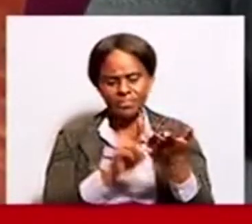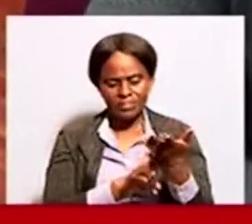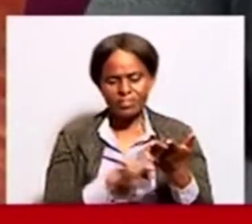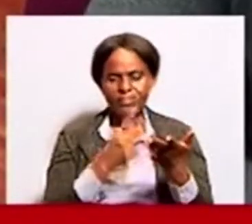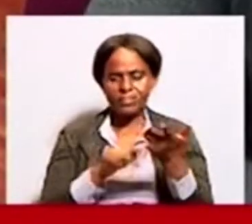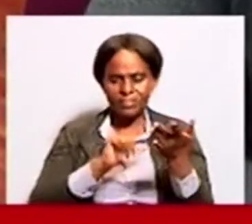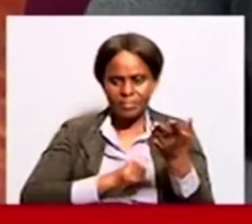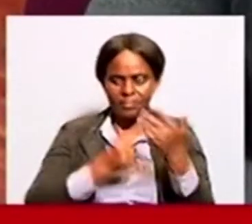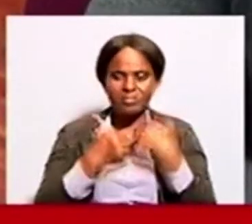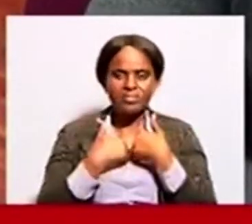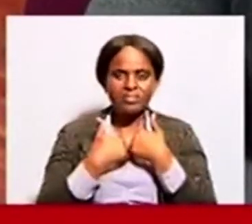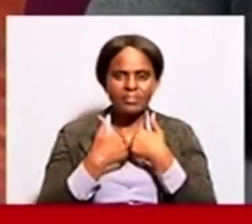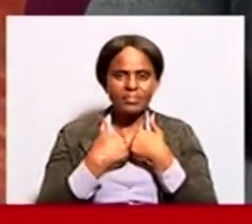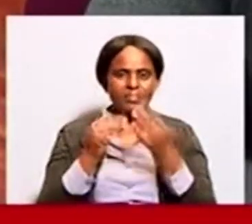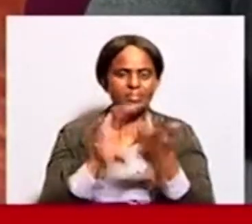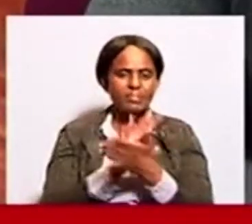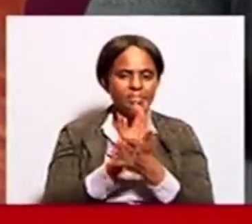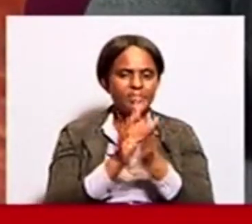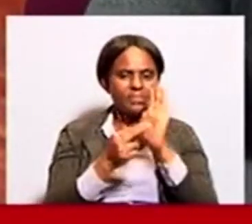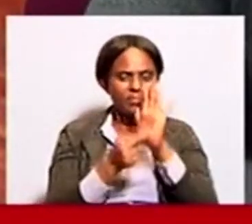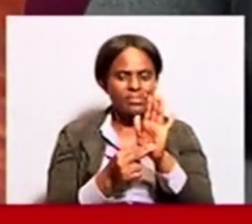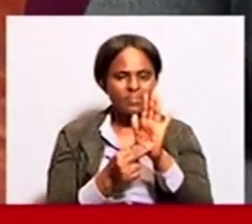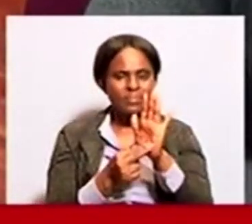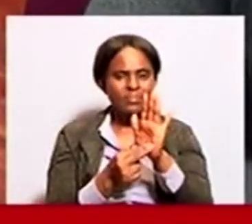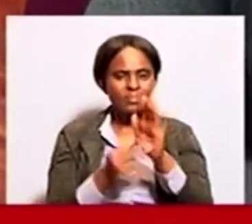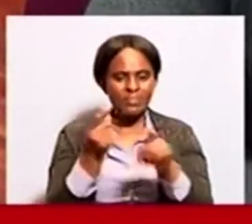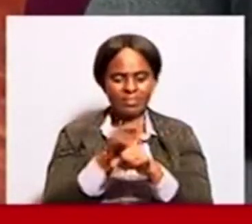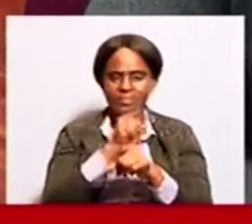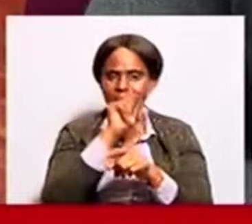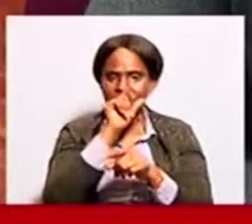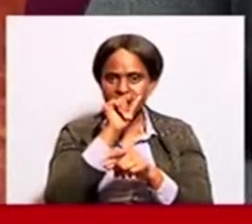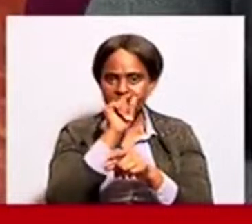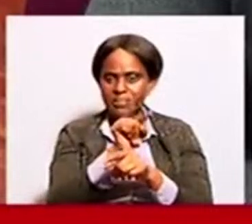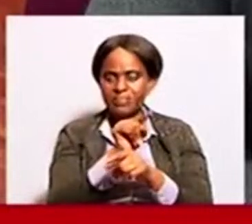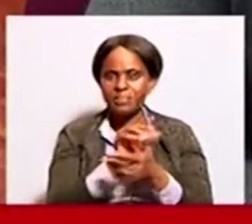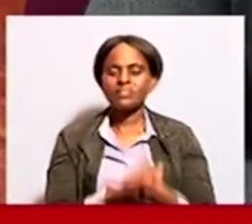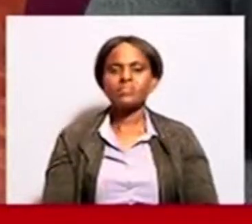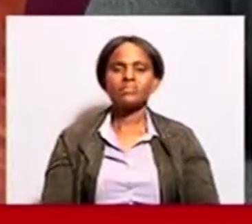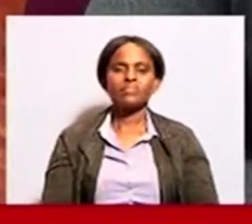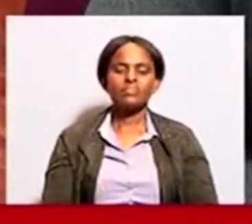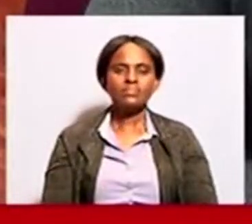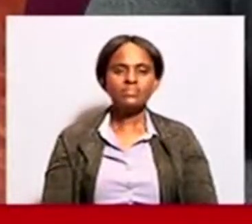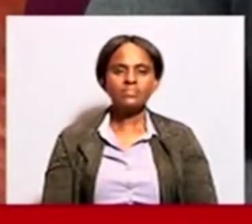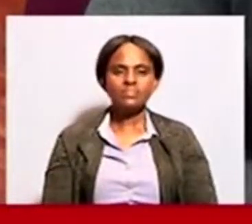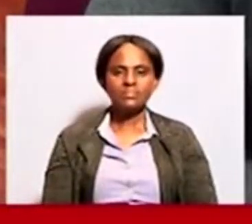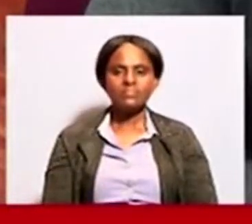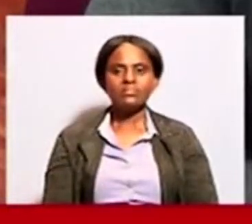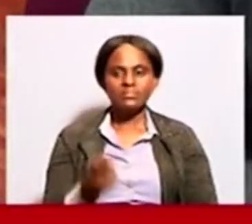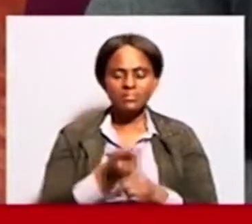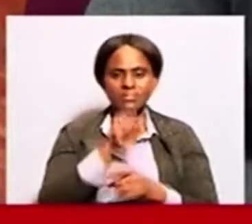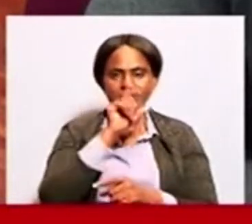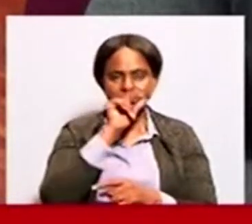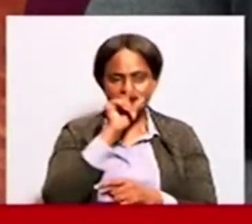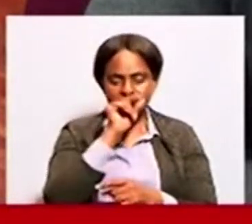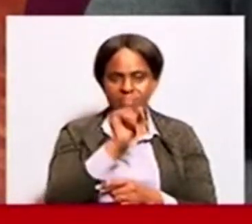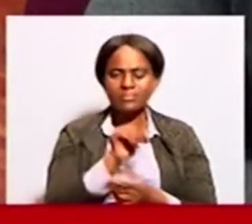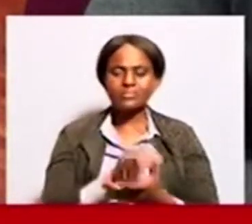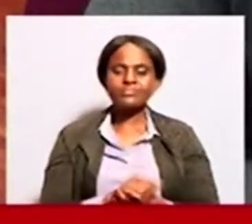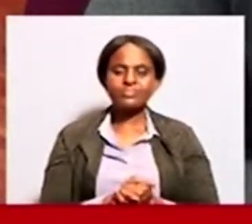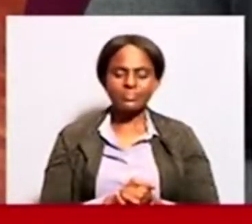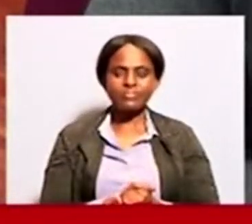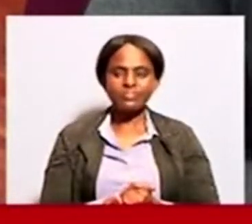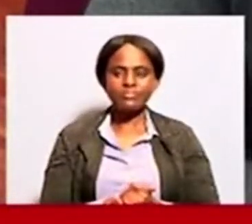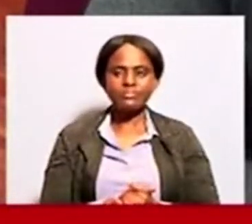we have, the documents are showing is from Livingston. From Livingston? Yes,